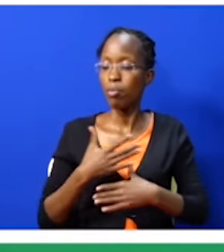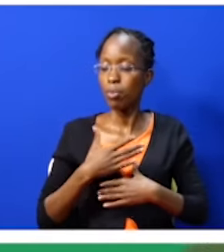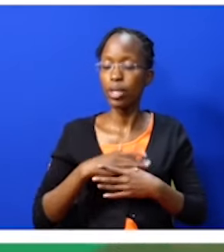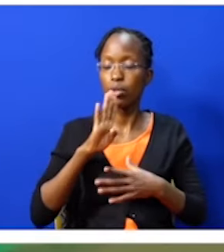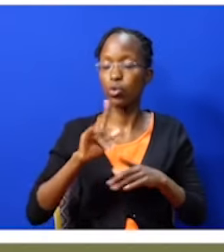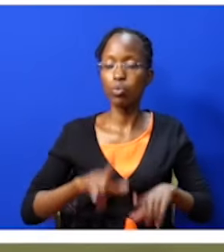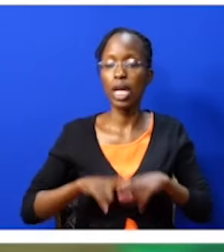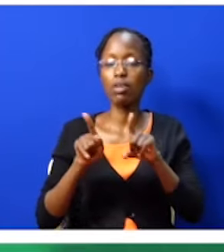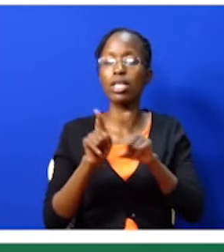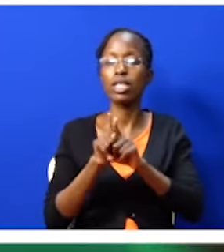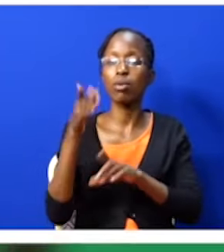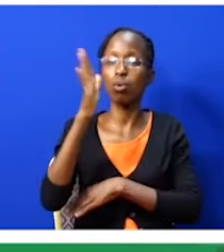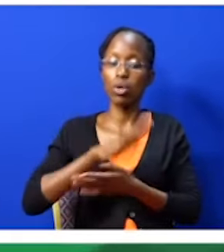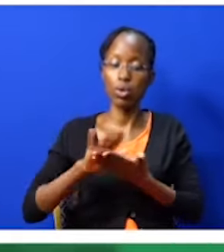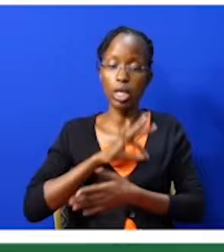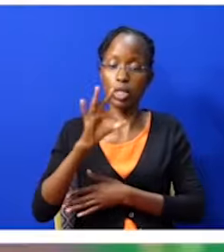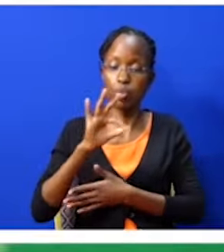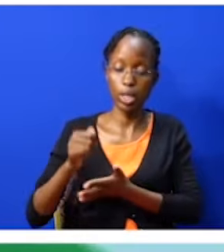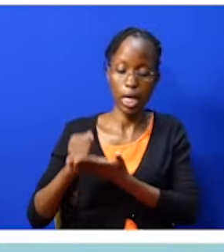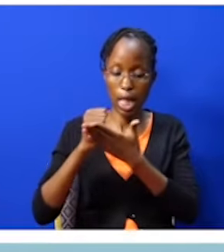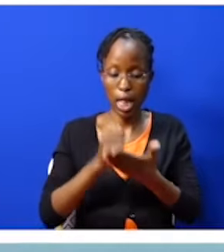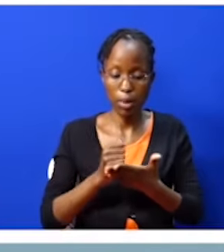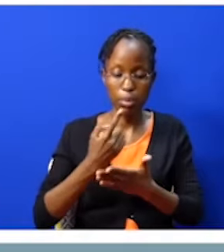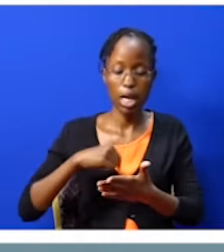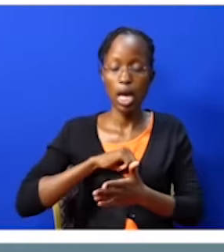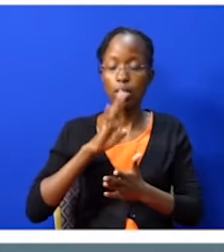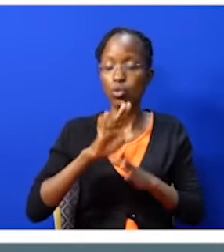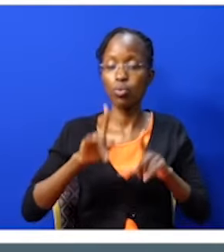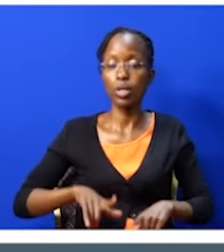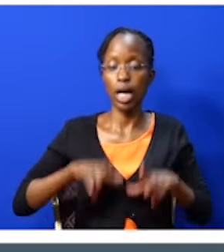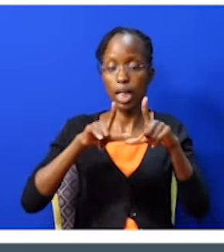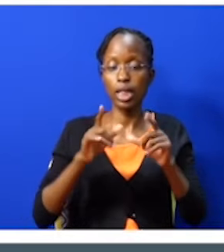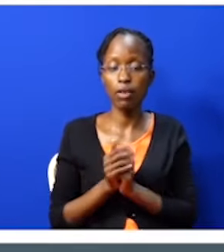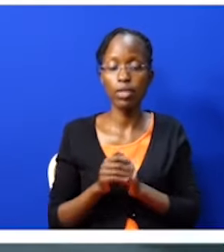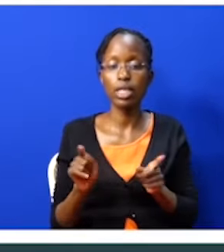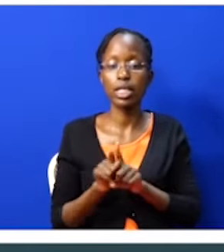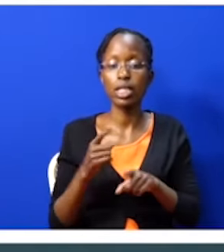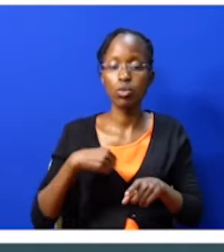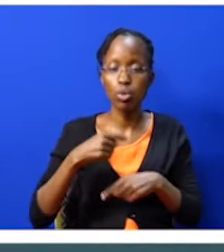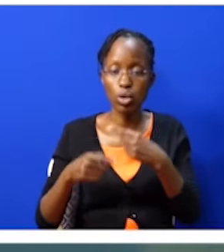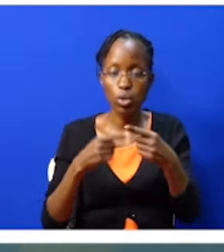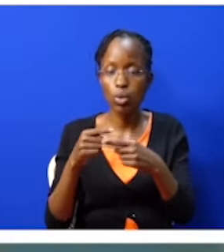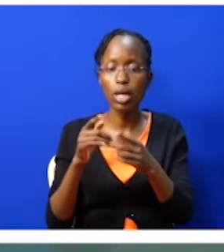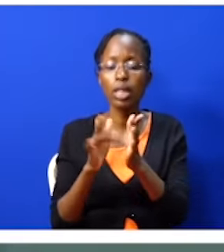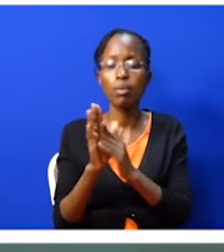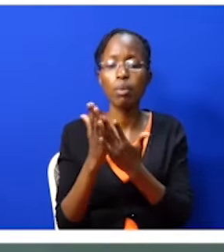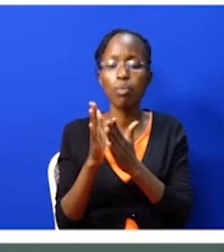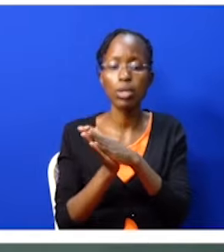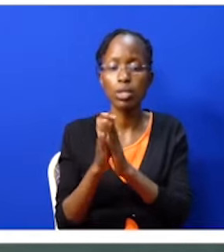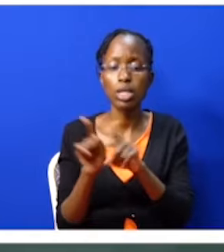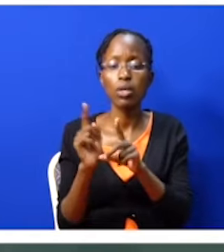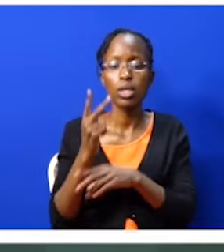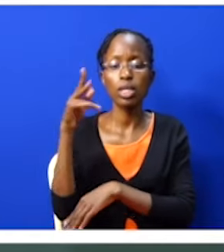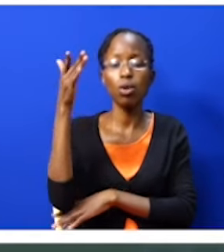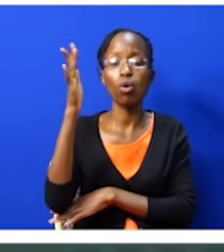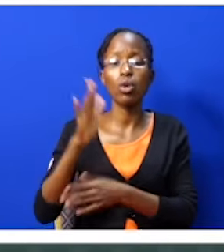God's Spirit sustains all of life. Yeah, ruach. Now, as we continue on in the story of the Bible, we see God's ruach